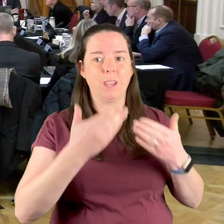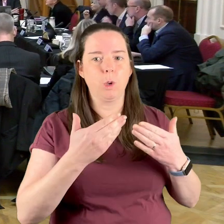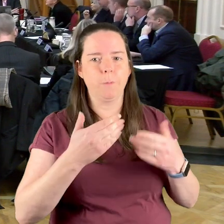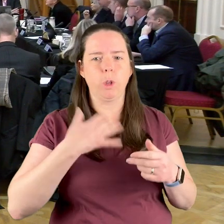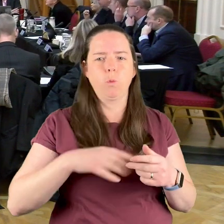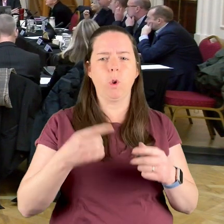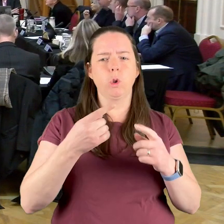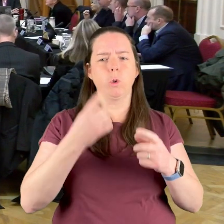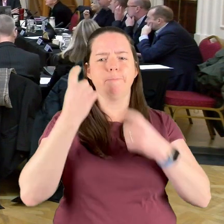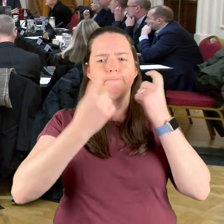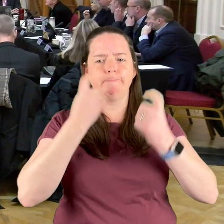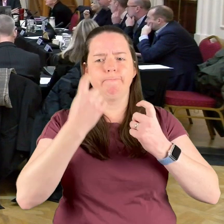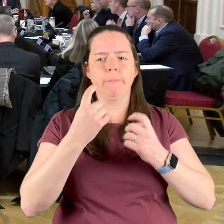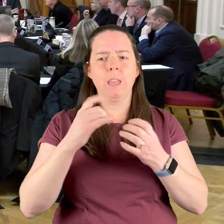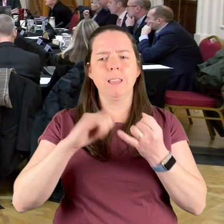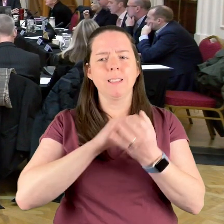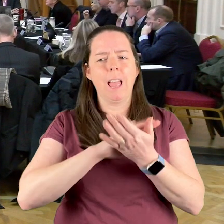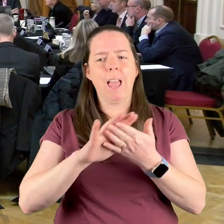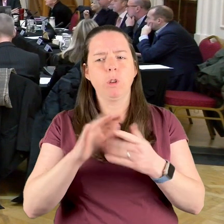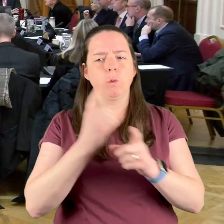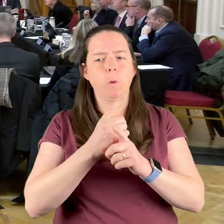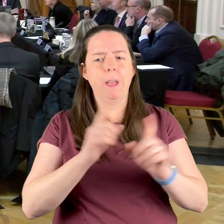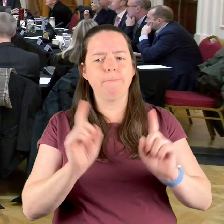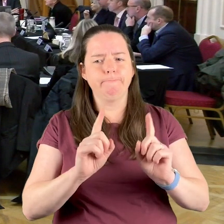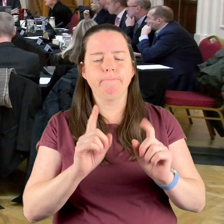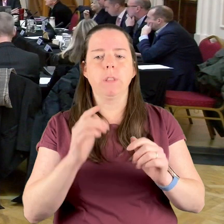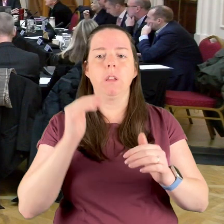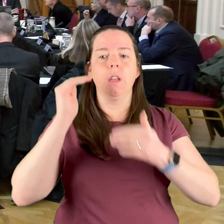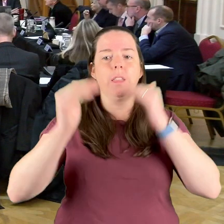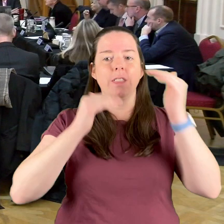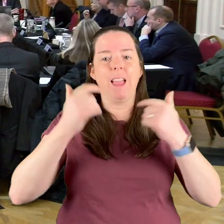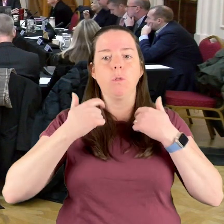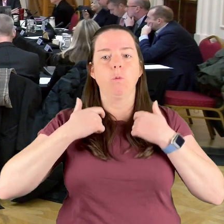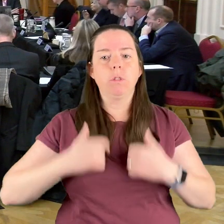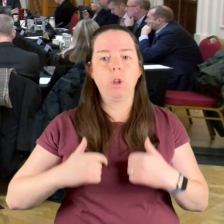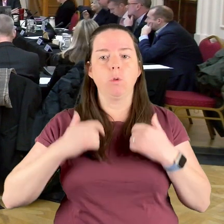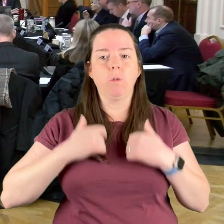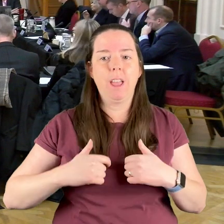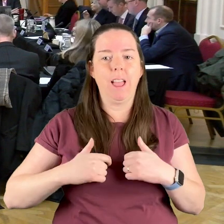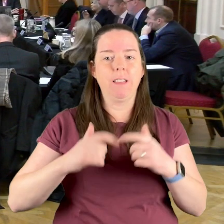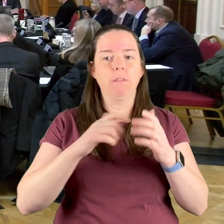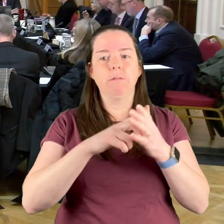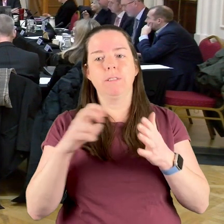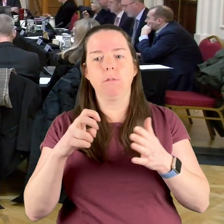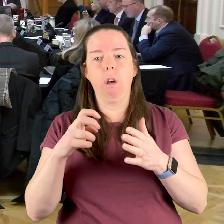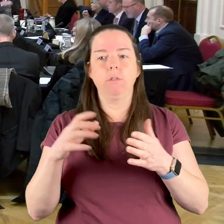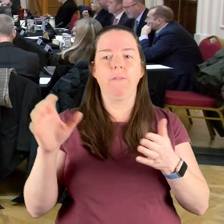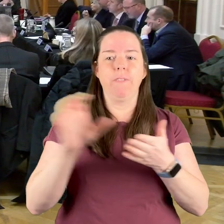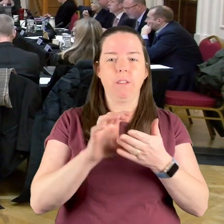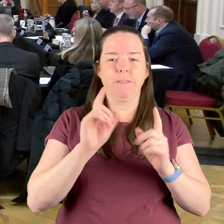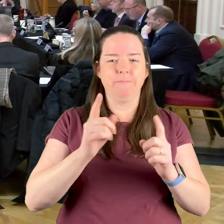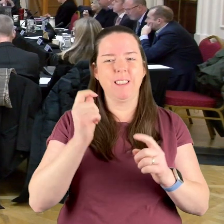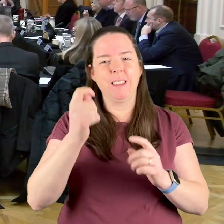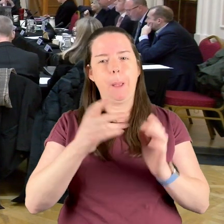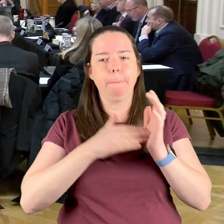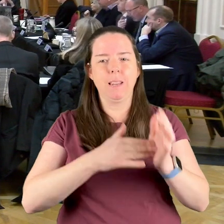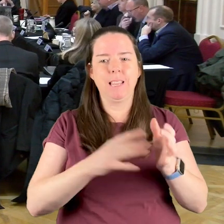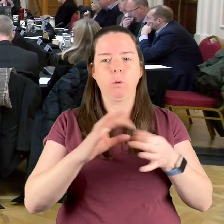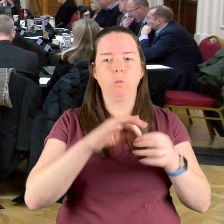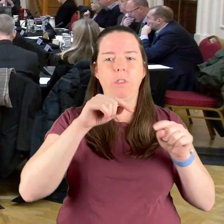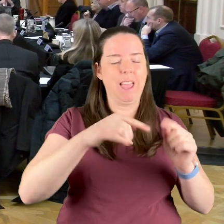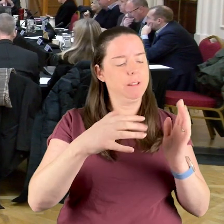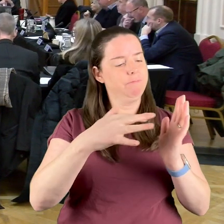Thank you very much. I just wanted to reflect on the first part of what Sarah was saying. The Adult Social Care Discharge Fund, the 10 million related to that,